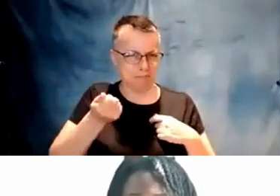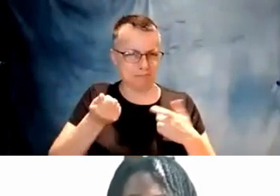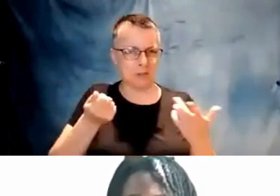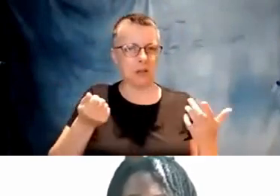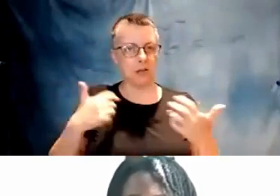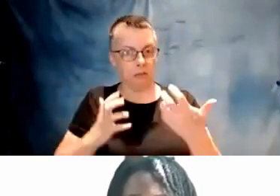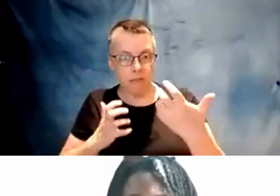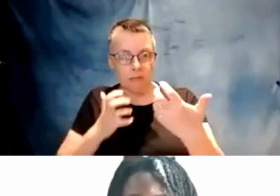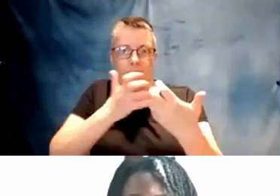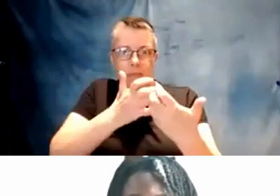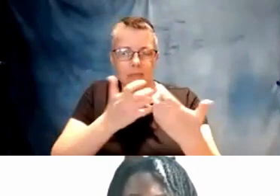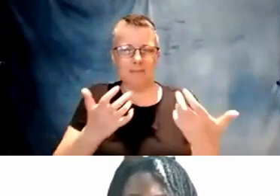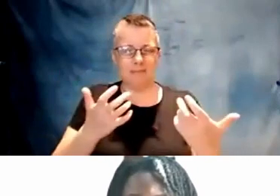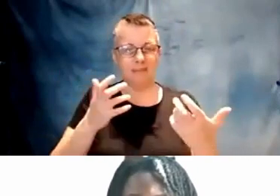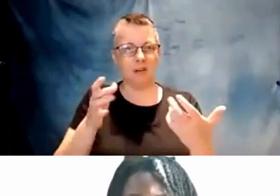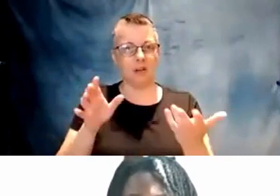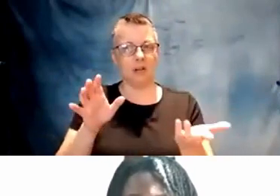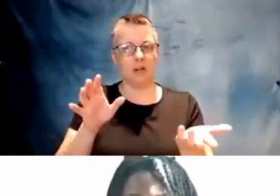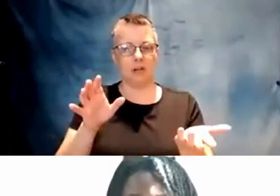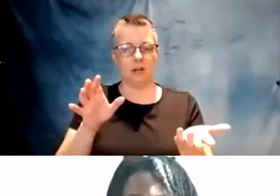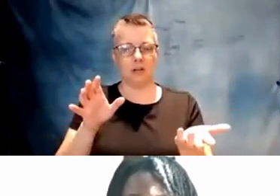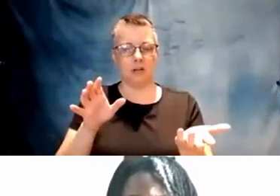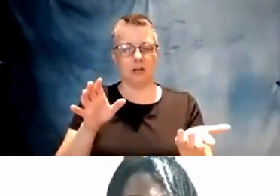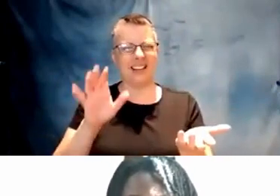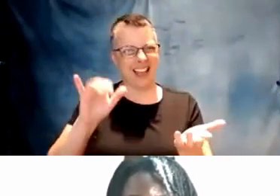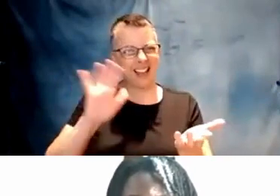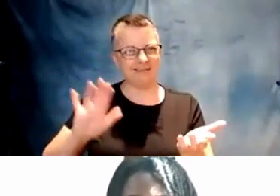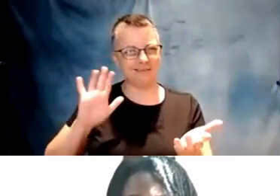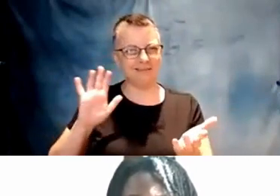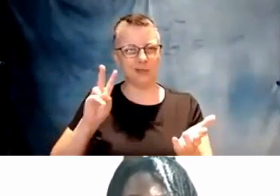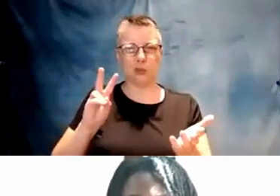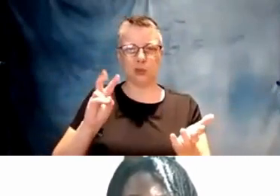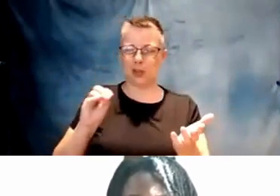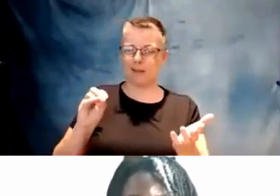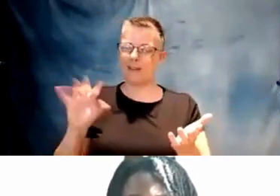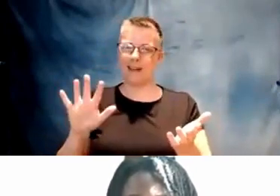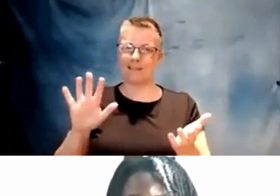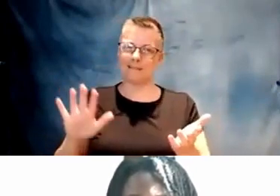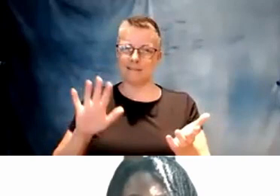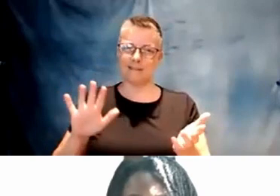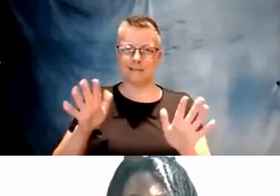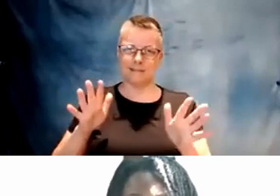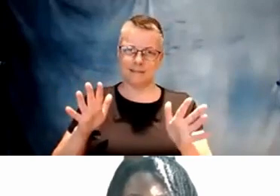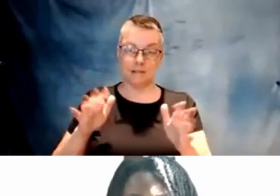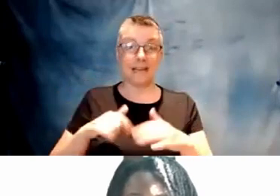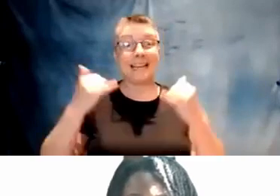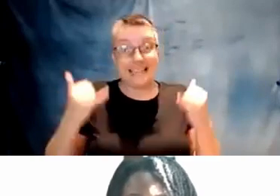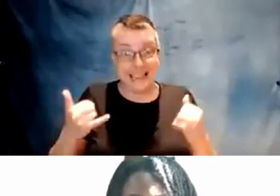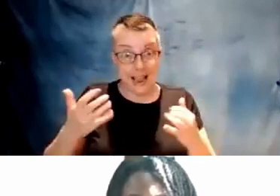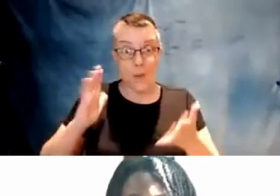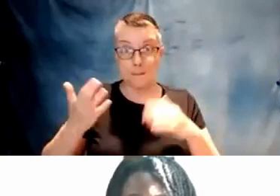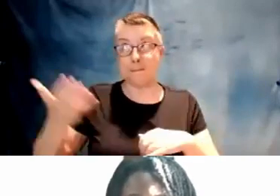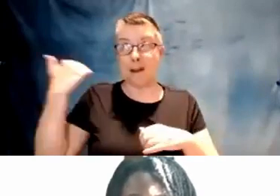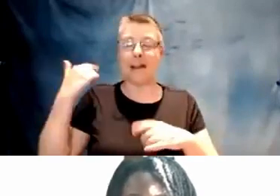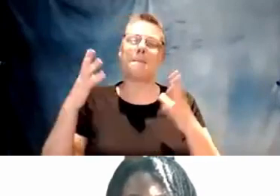know, it was like mid 2000s or something. But now compared to back then, I'm sure there